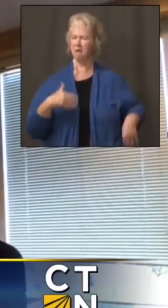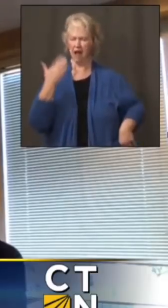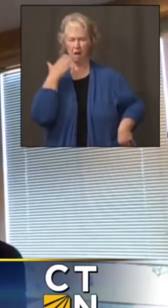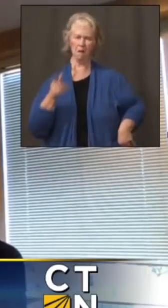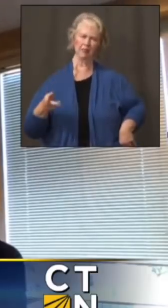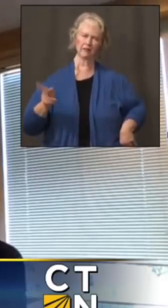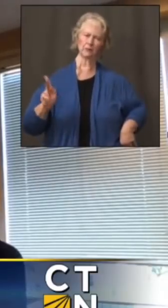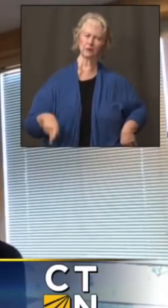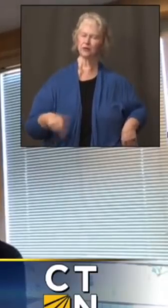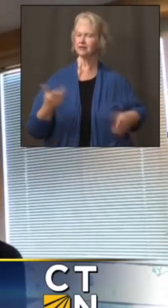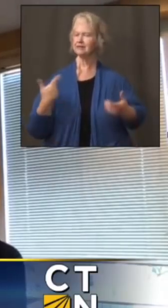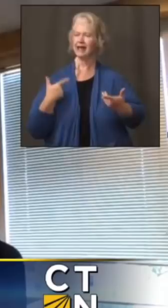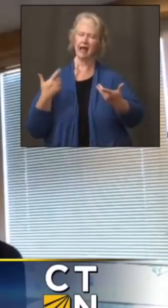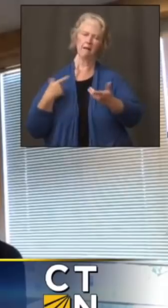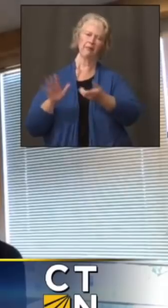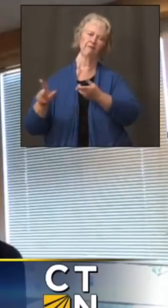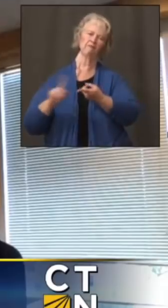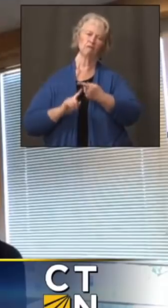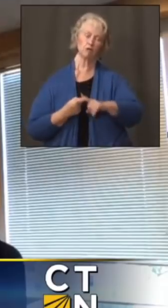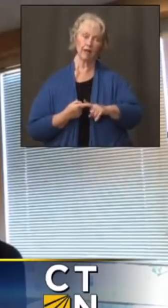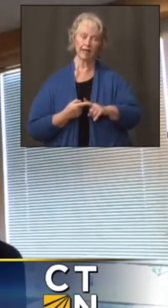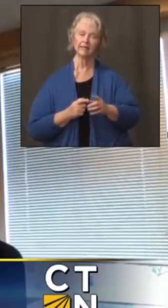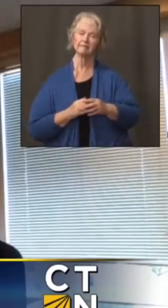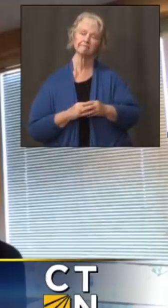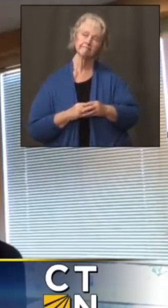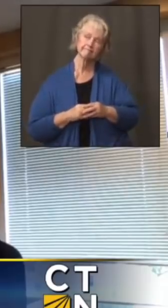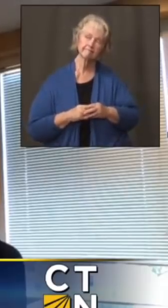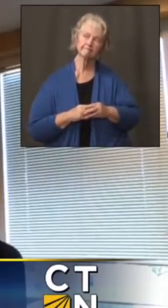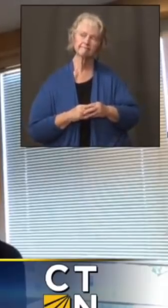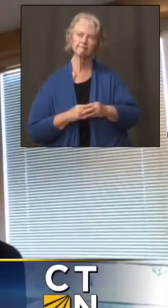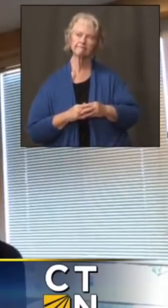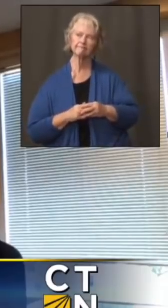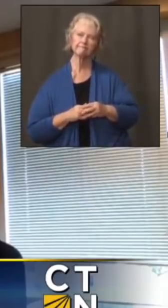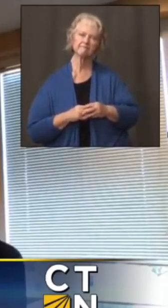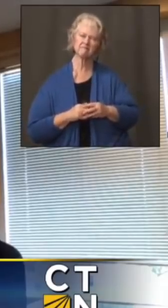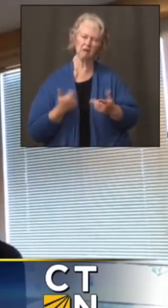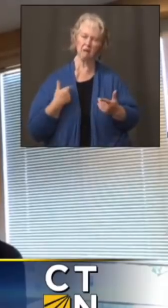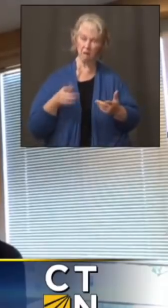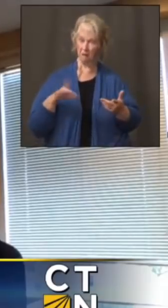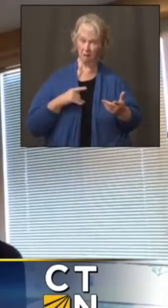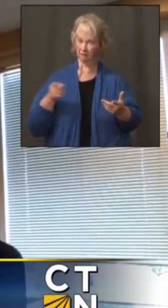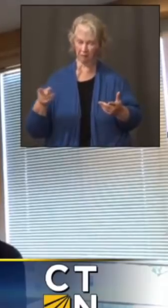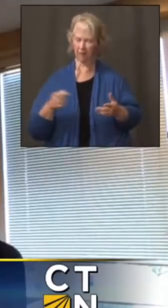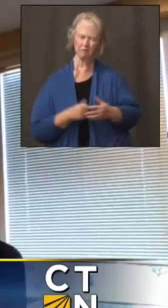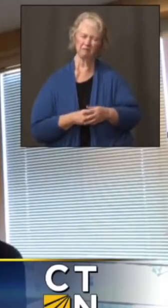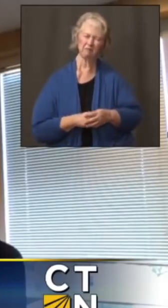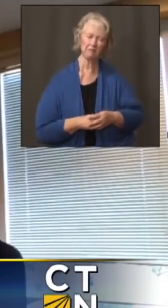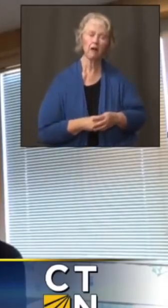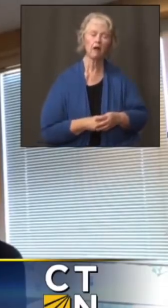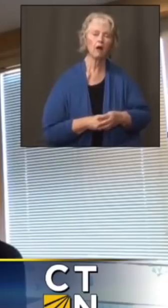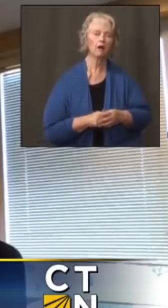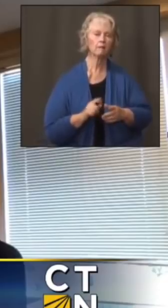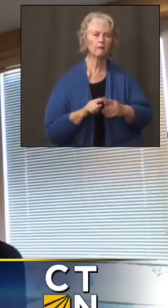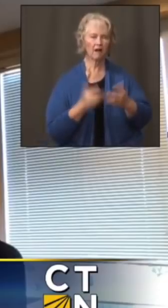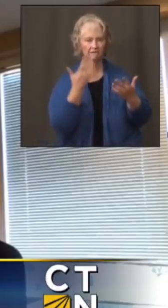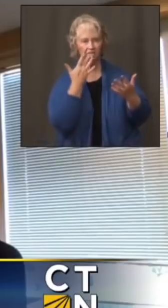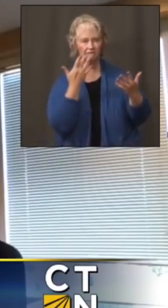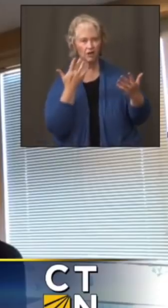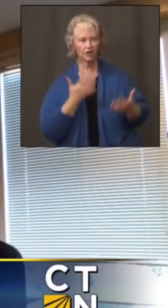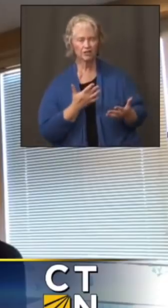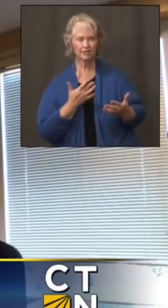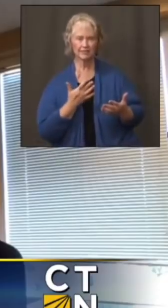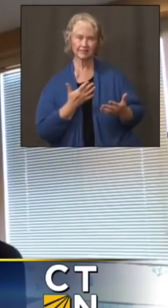person, I'm friends of theirs. We can't, I won't catch COVID from them. But unfortunately, the